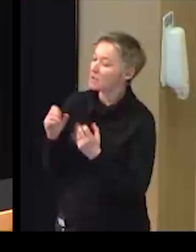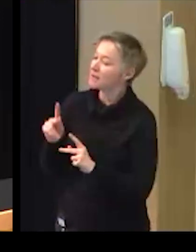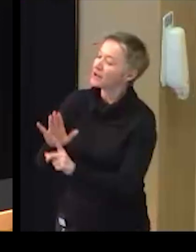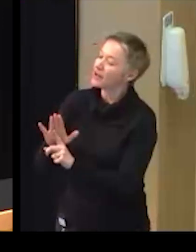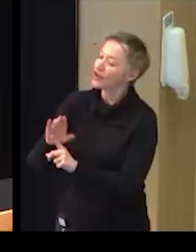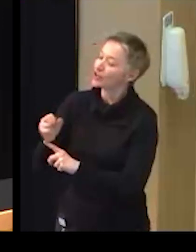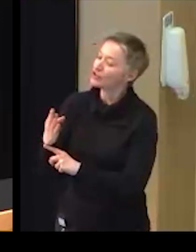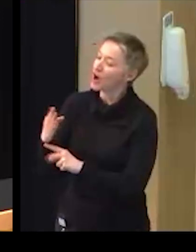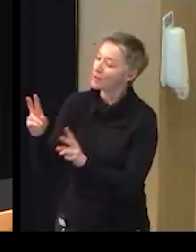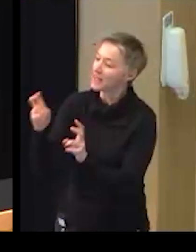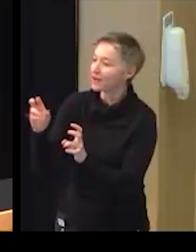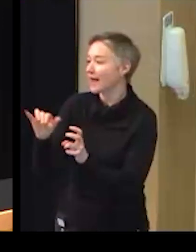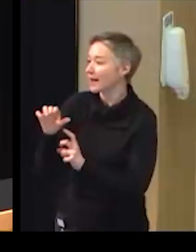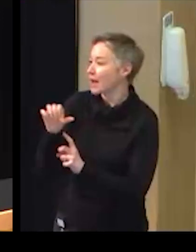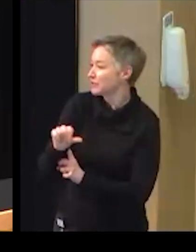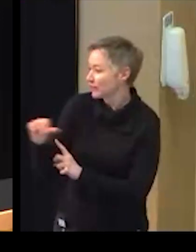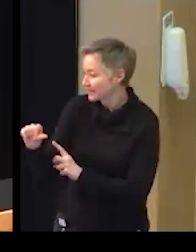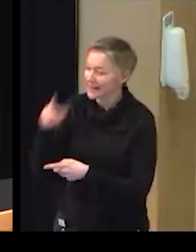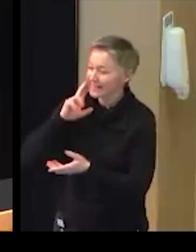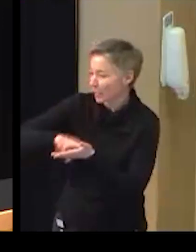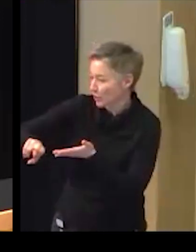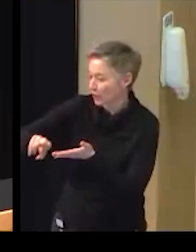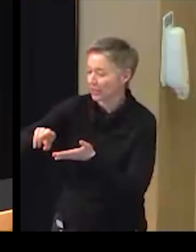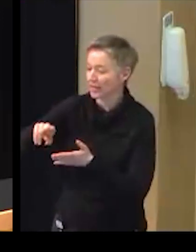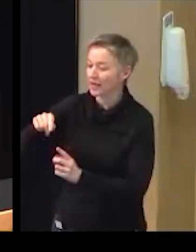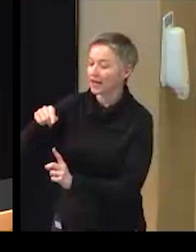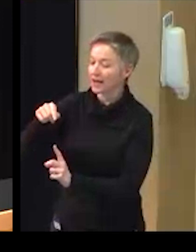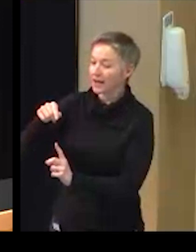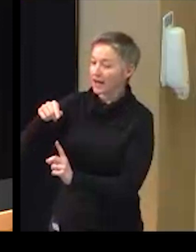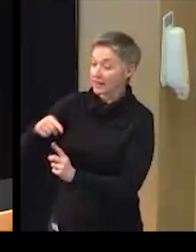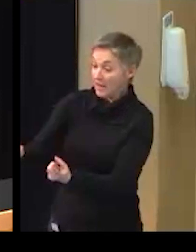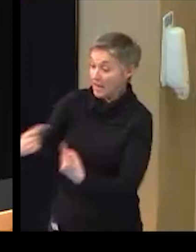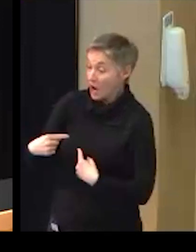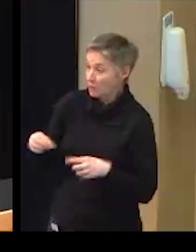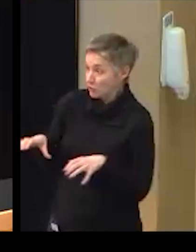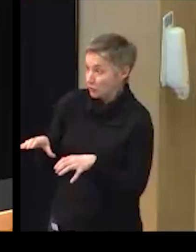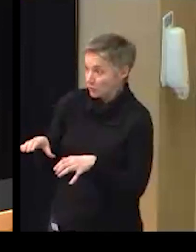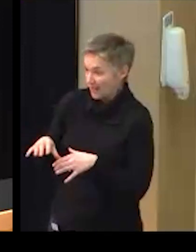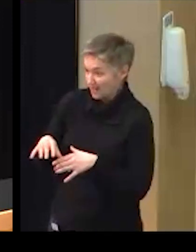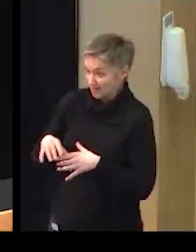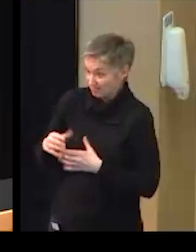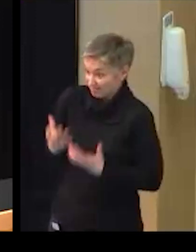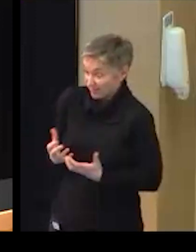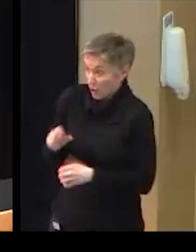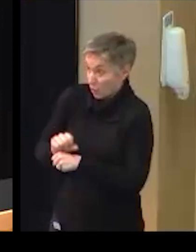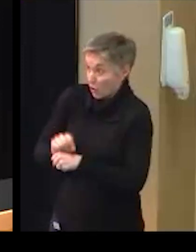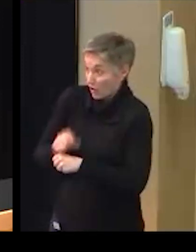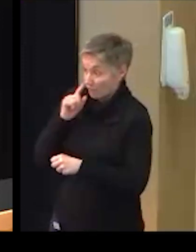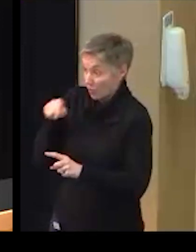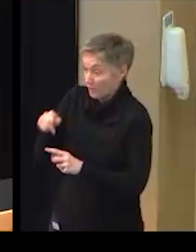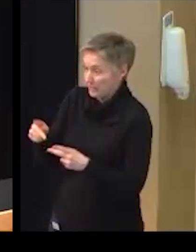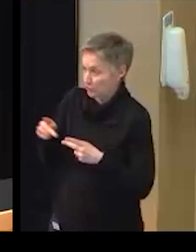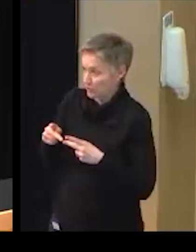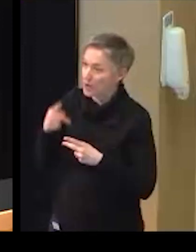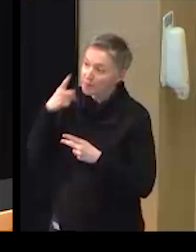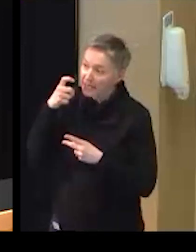is something like administrative assistant or secretary who are beginning to do the substantive work of the position. In this case,